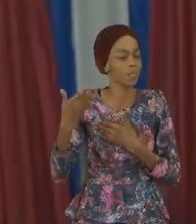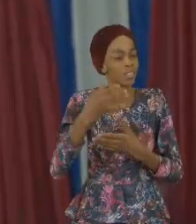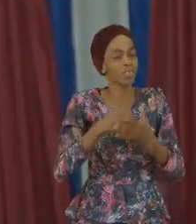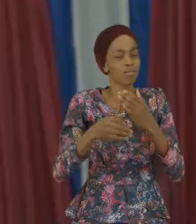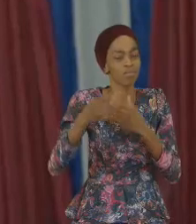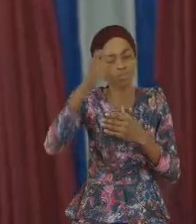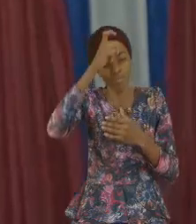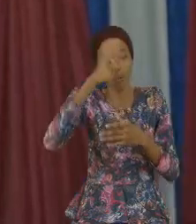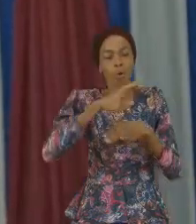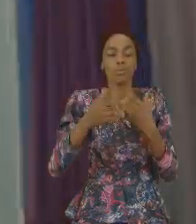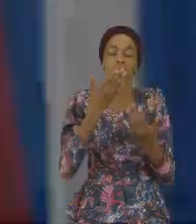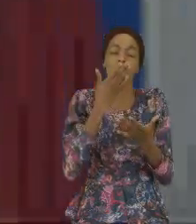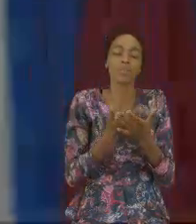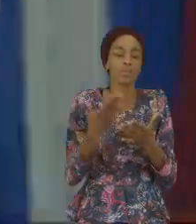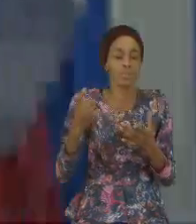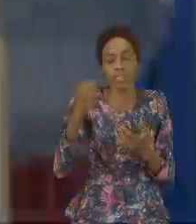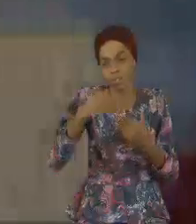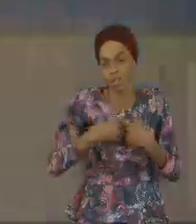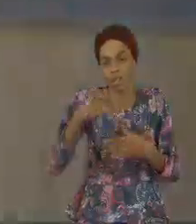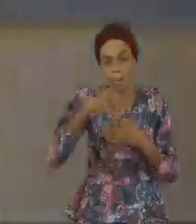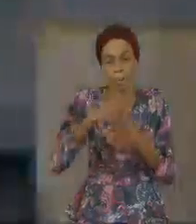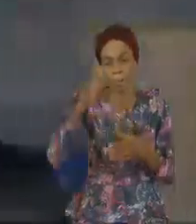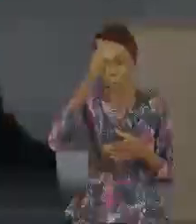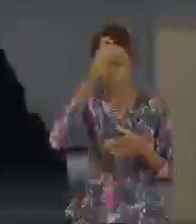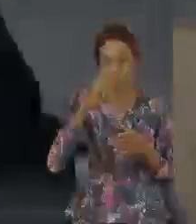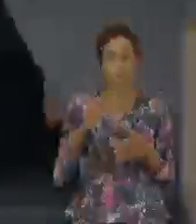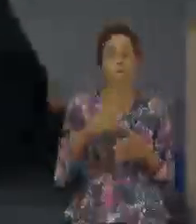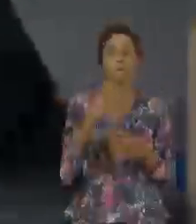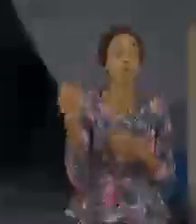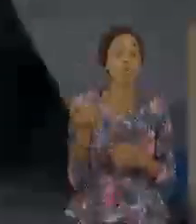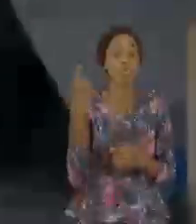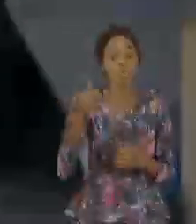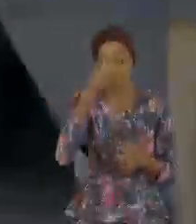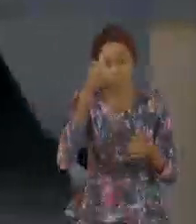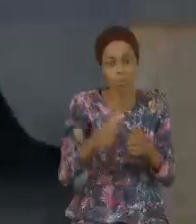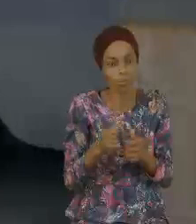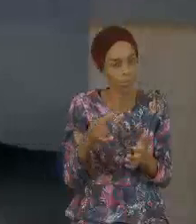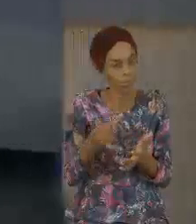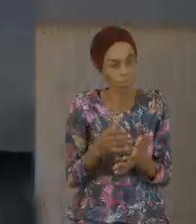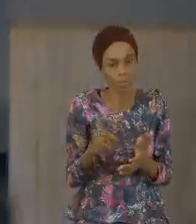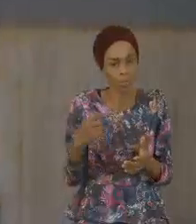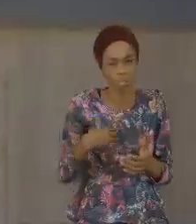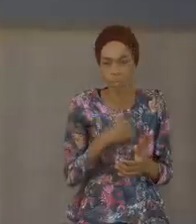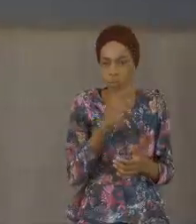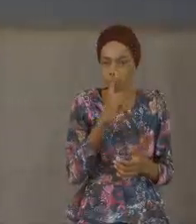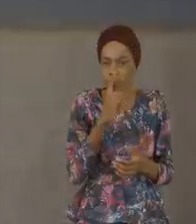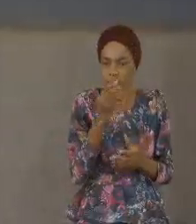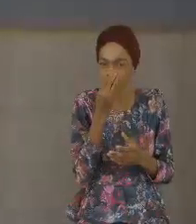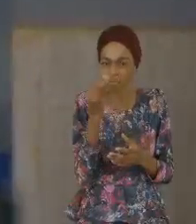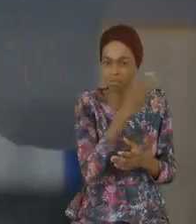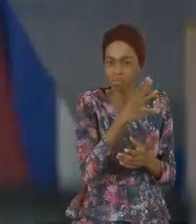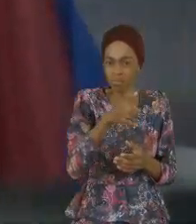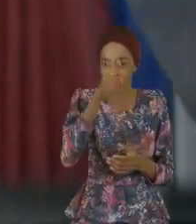had there, we're always remembering that. And so we're not really able to forsake Egypt. Our feet